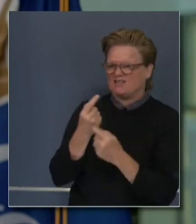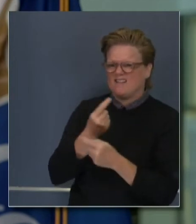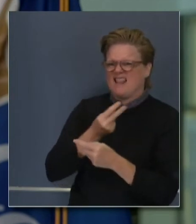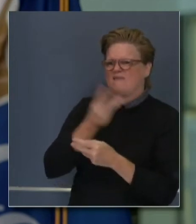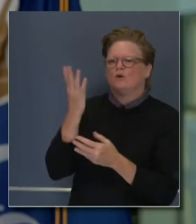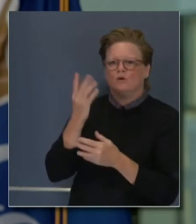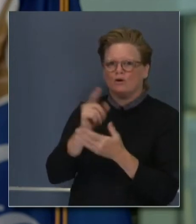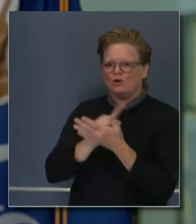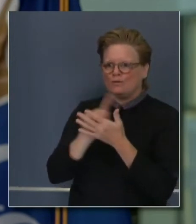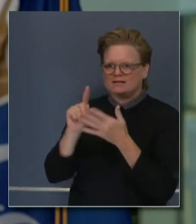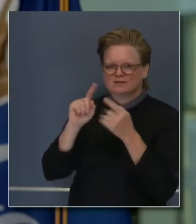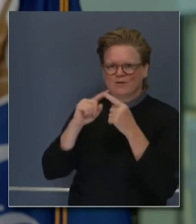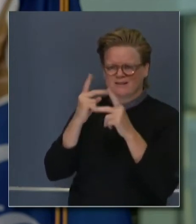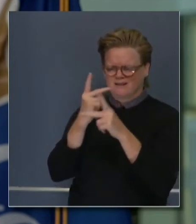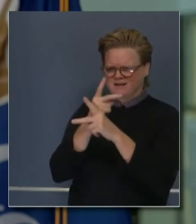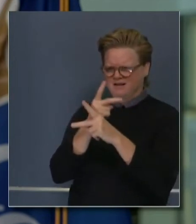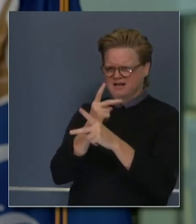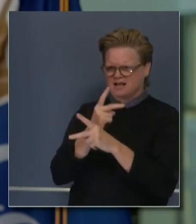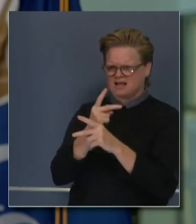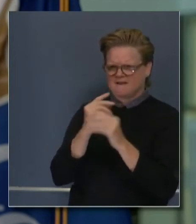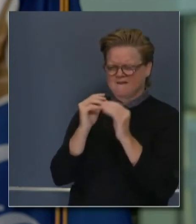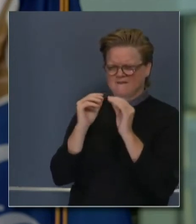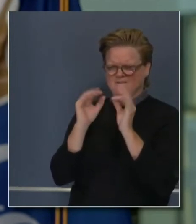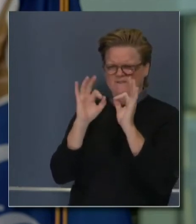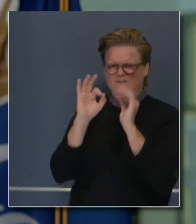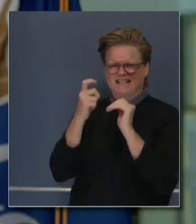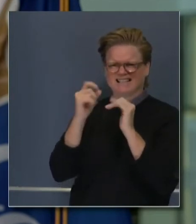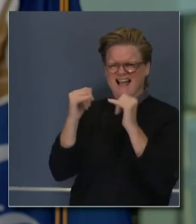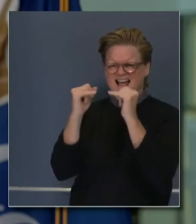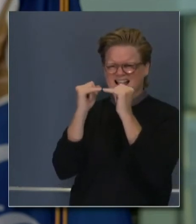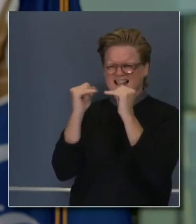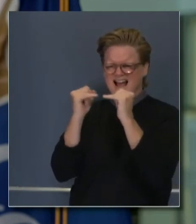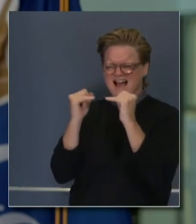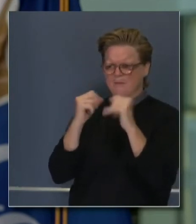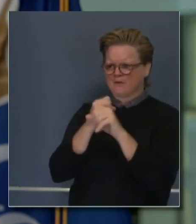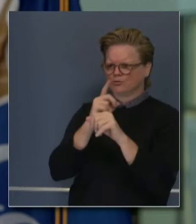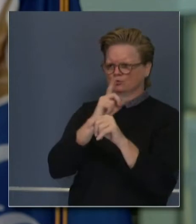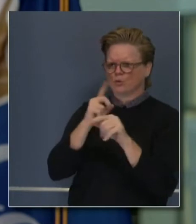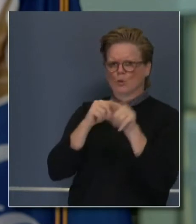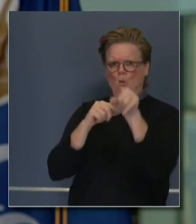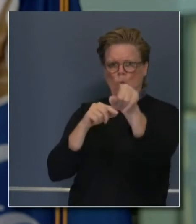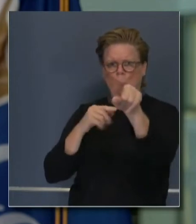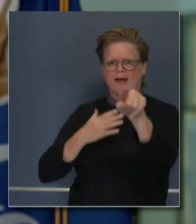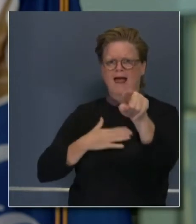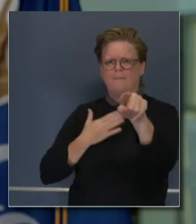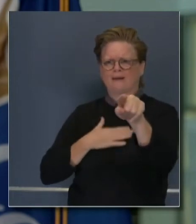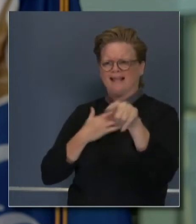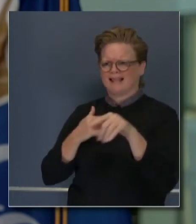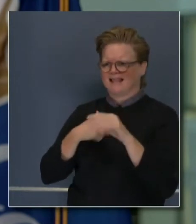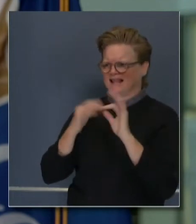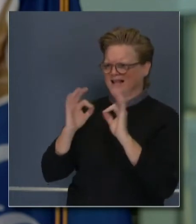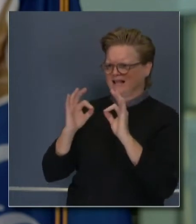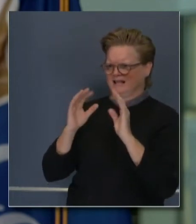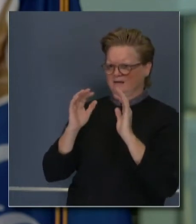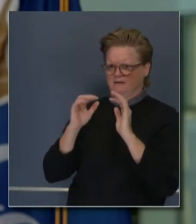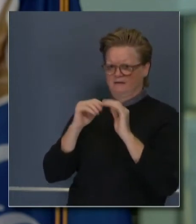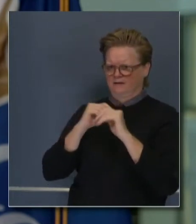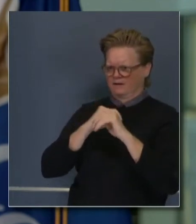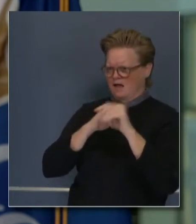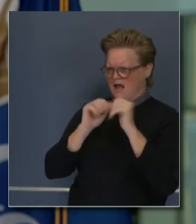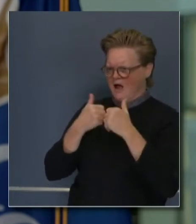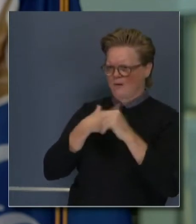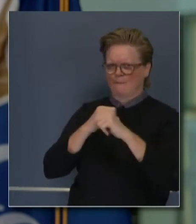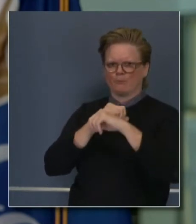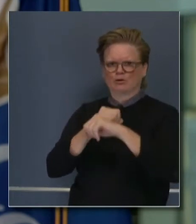details to accommodate not only for tenants, millions of people who are at risk of eviction, but to accommodate for